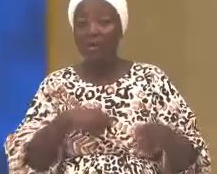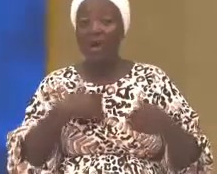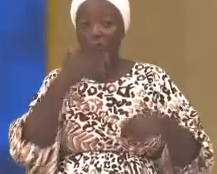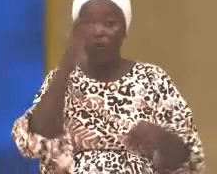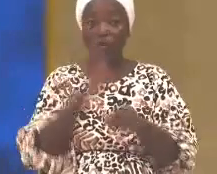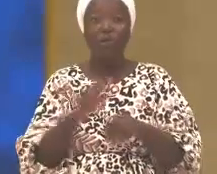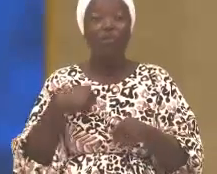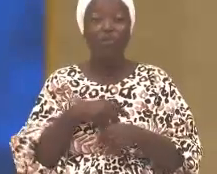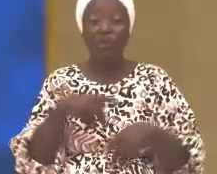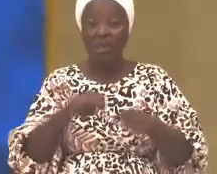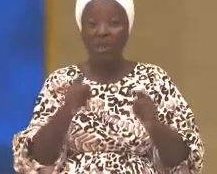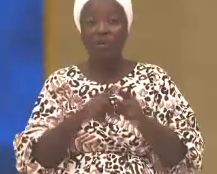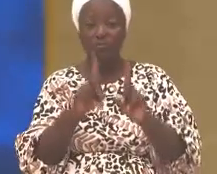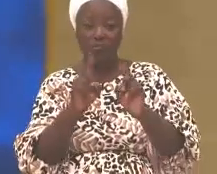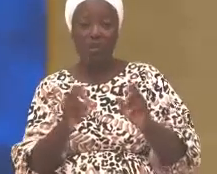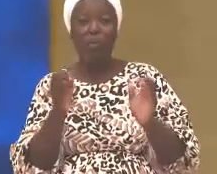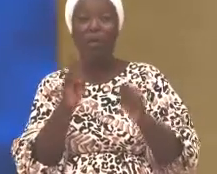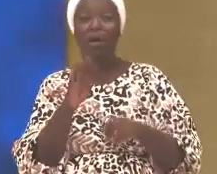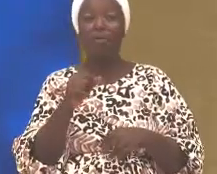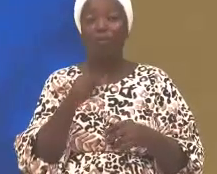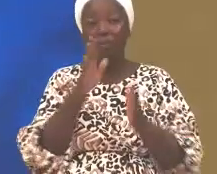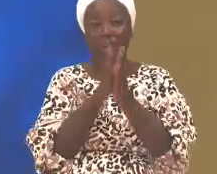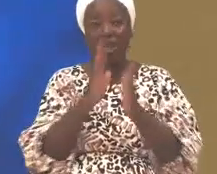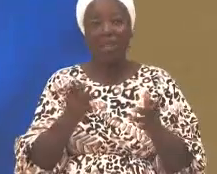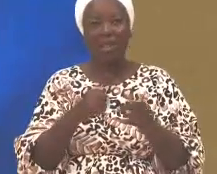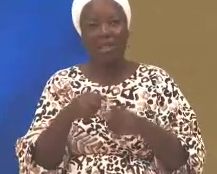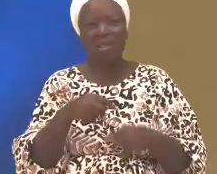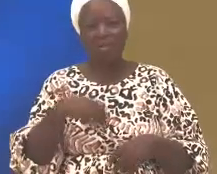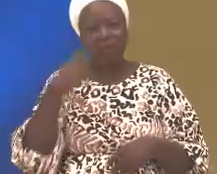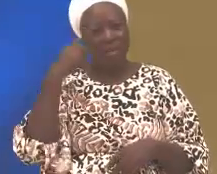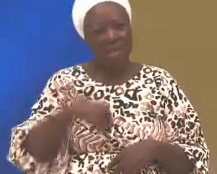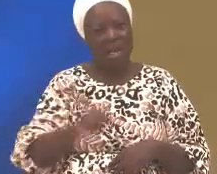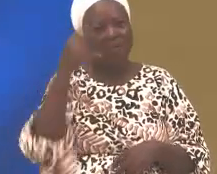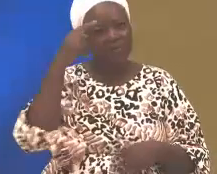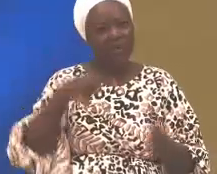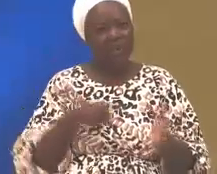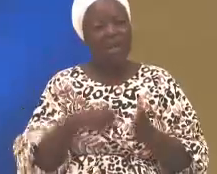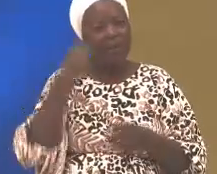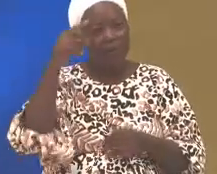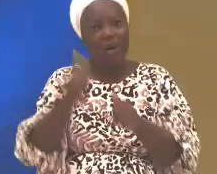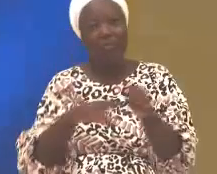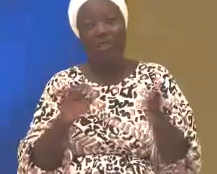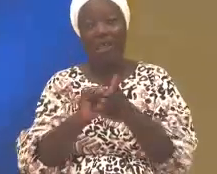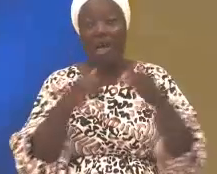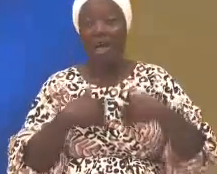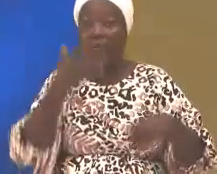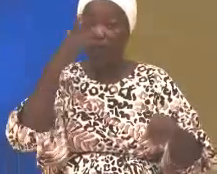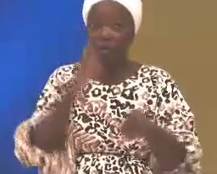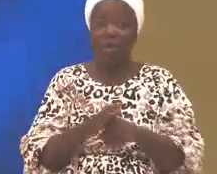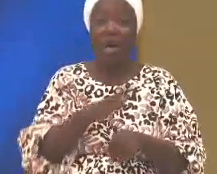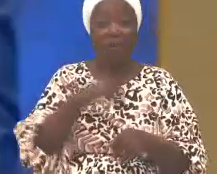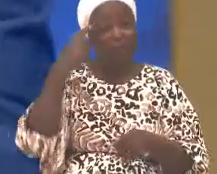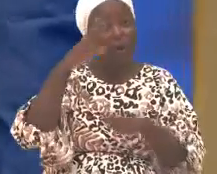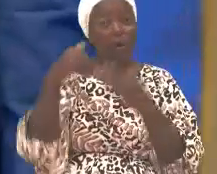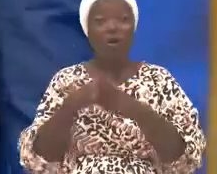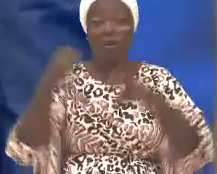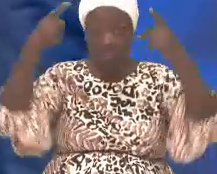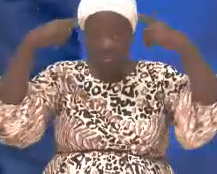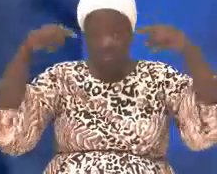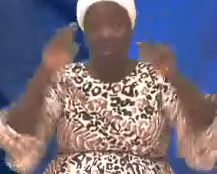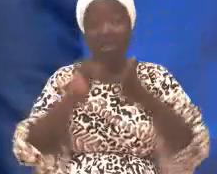prayer. It says, yet for this, for everything I promise, and for all the proclamation, yet